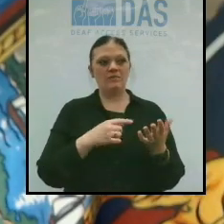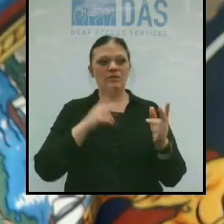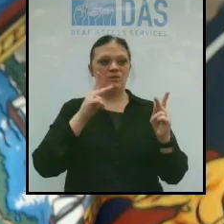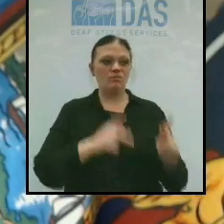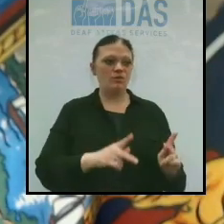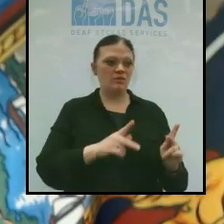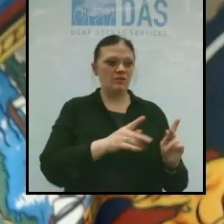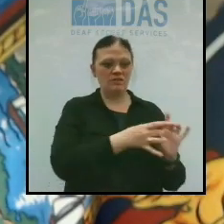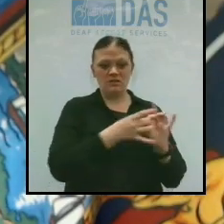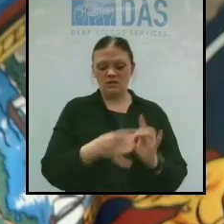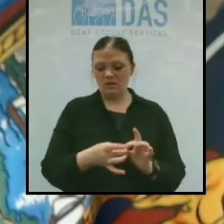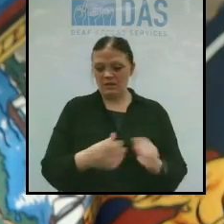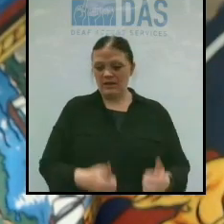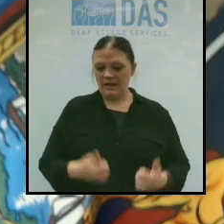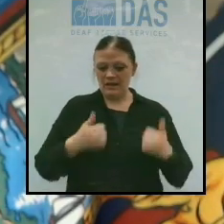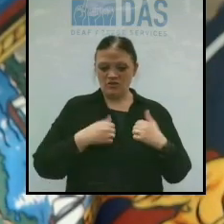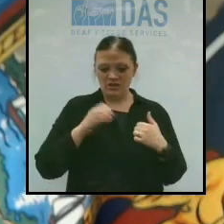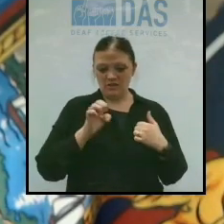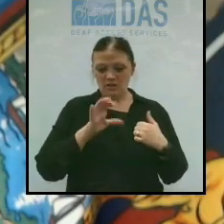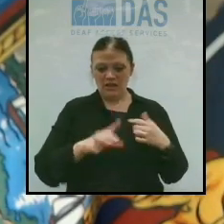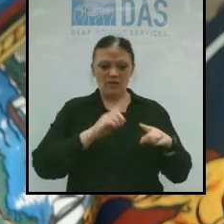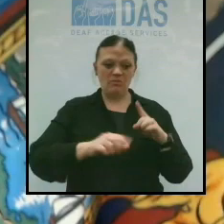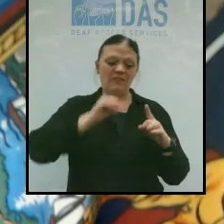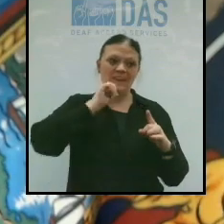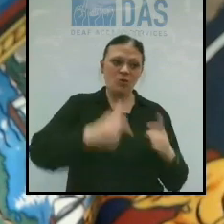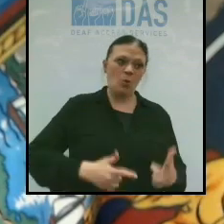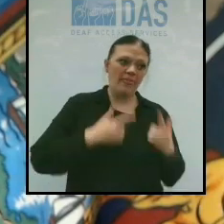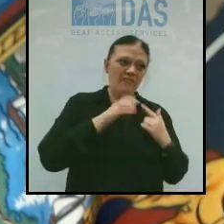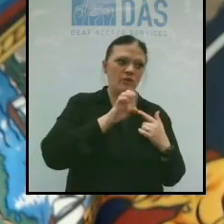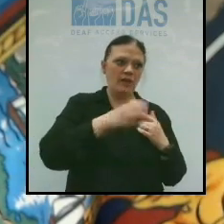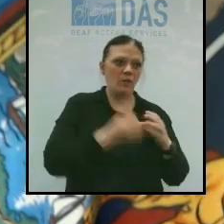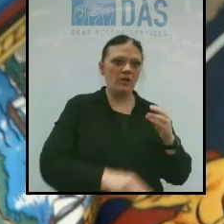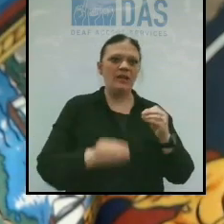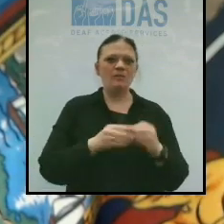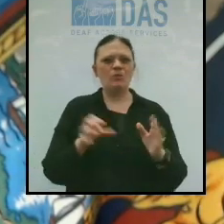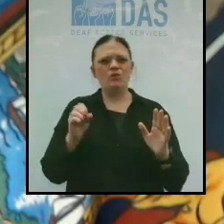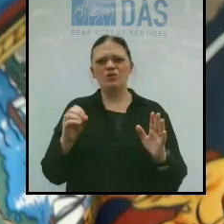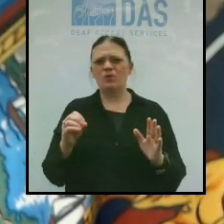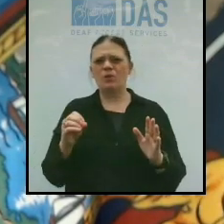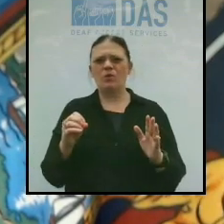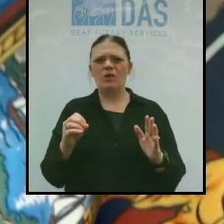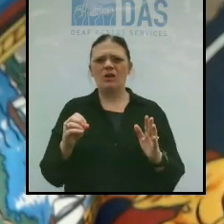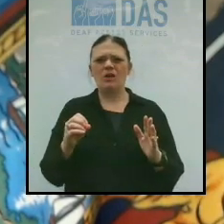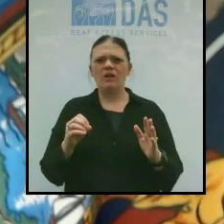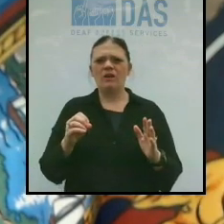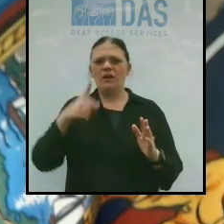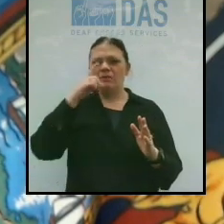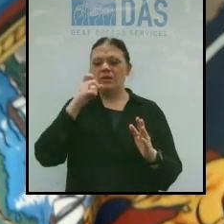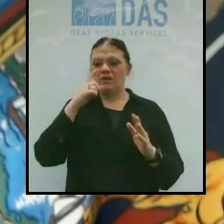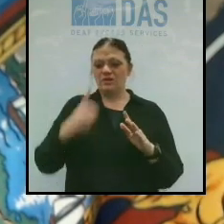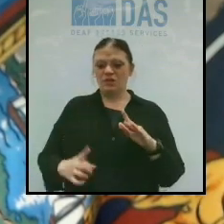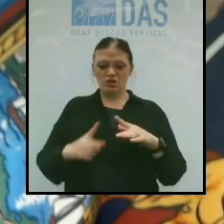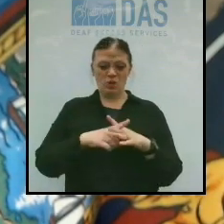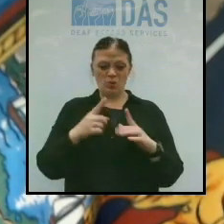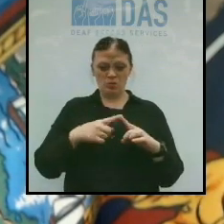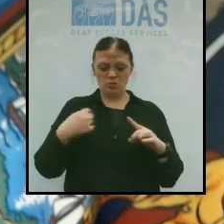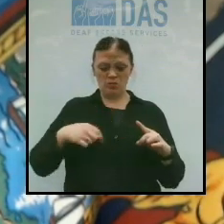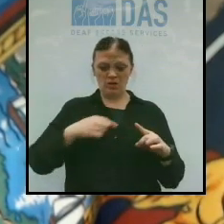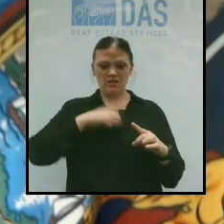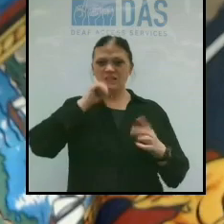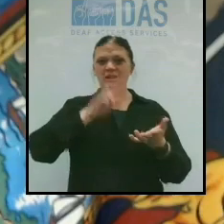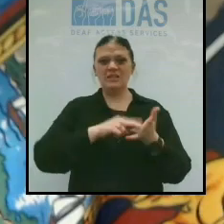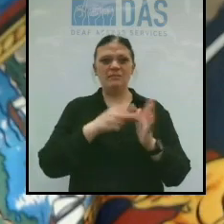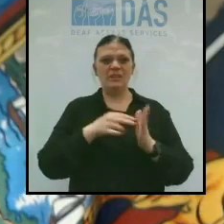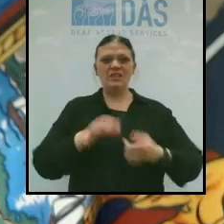with their address as being Erie County, and they're not an Erie County resident. So just because that it comes to us doesn't mean it is